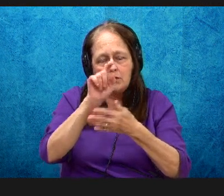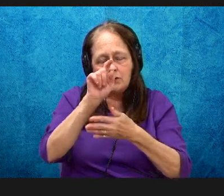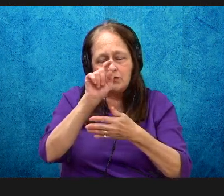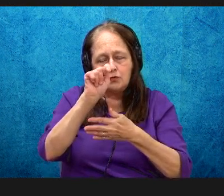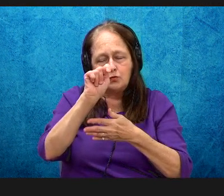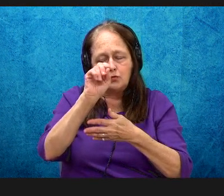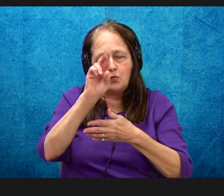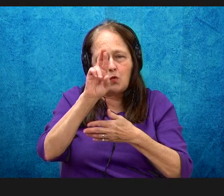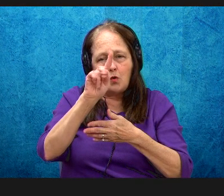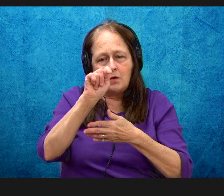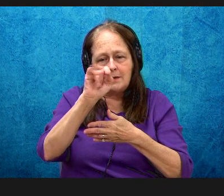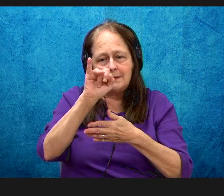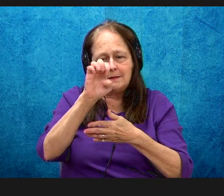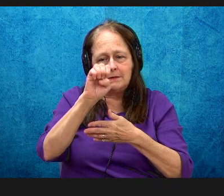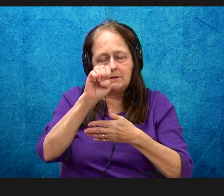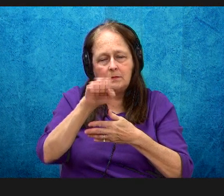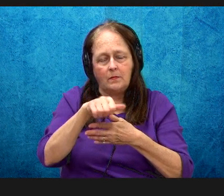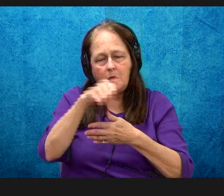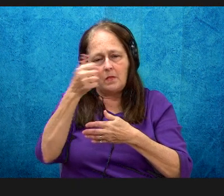Tortoises, on the other hand,